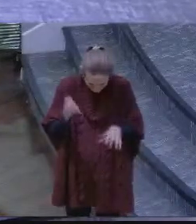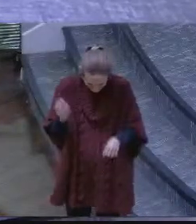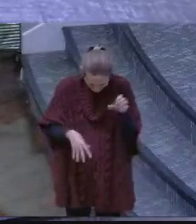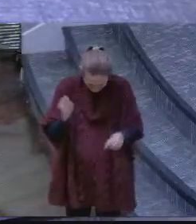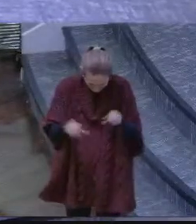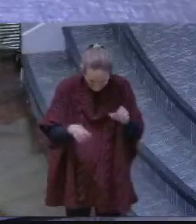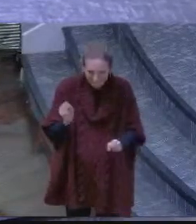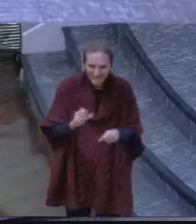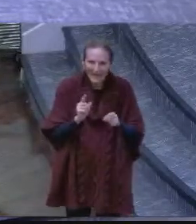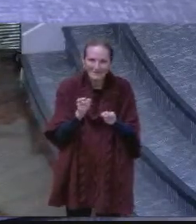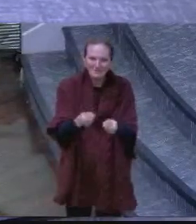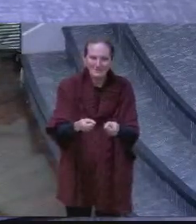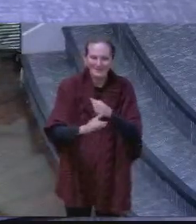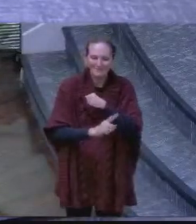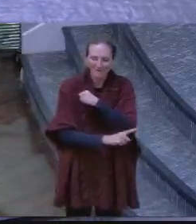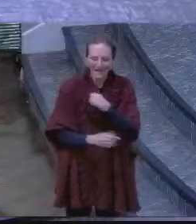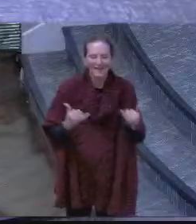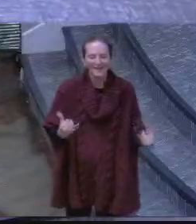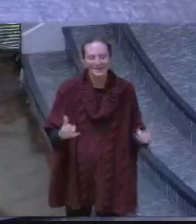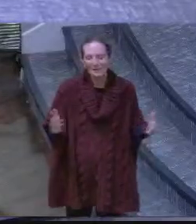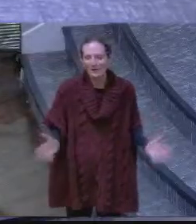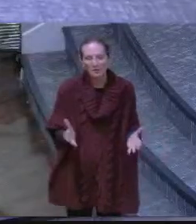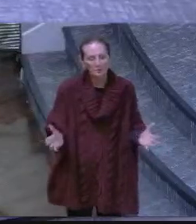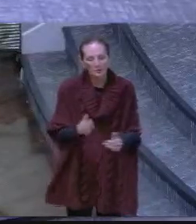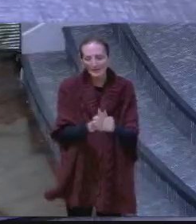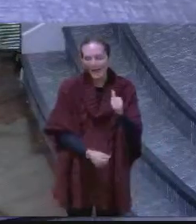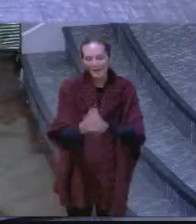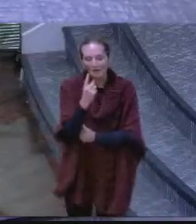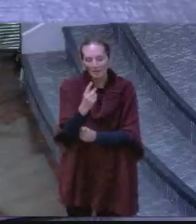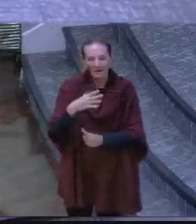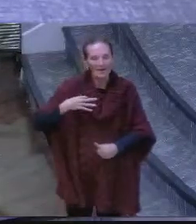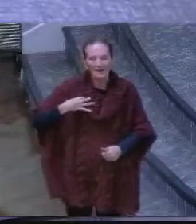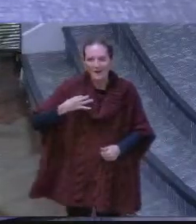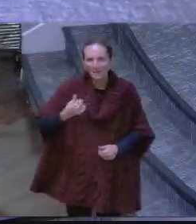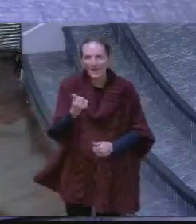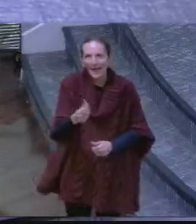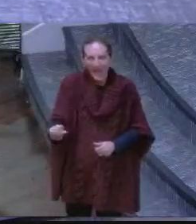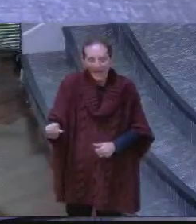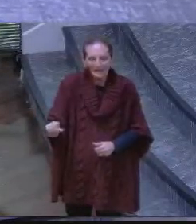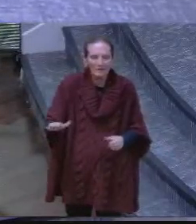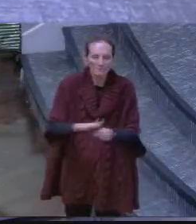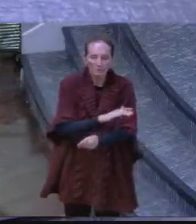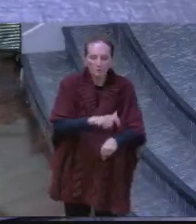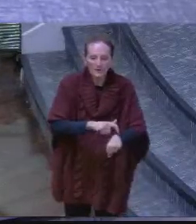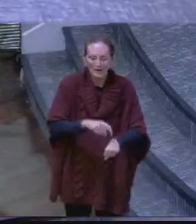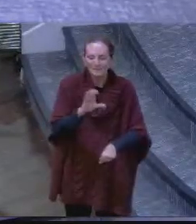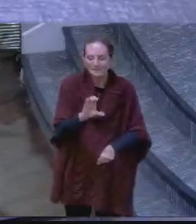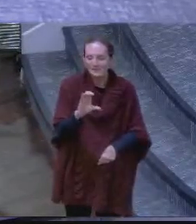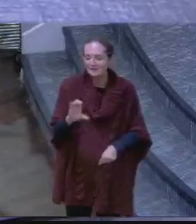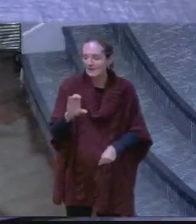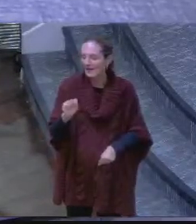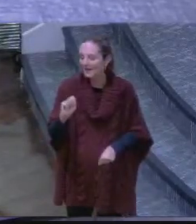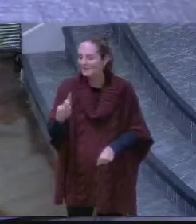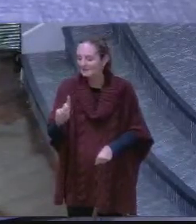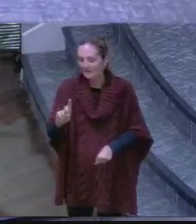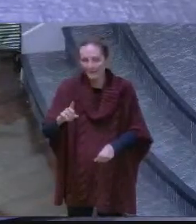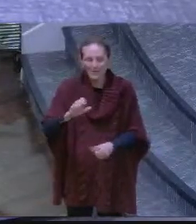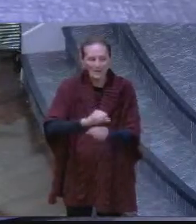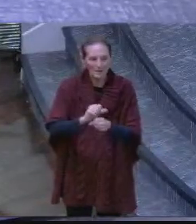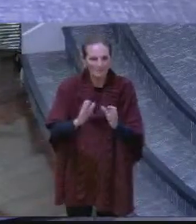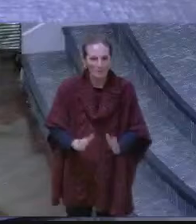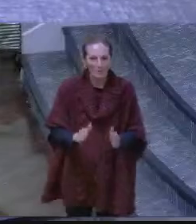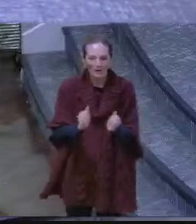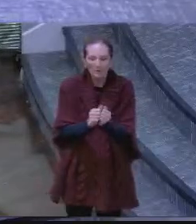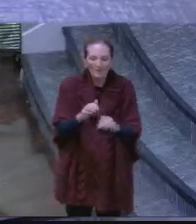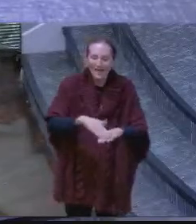again want to encourage everyone in our community to nominate any full-time CCSD employee with at least 1 year of service for